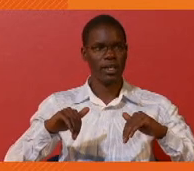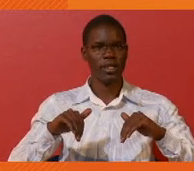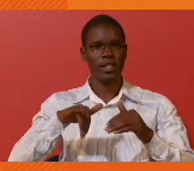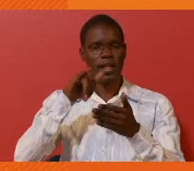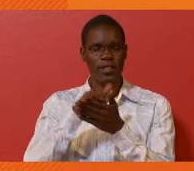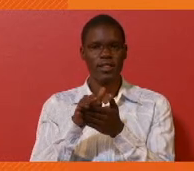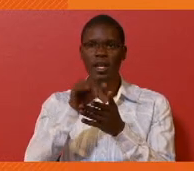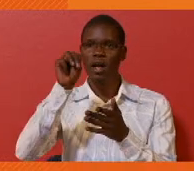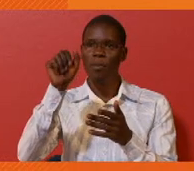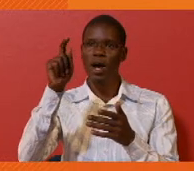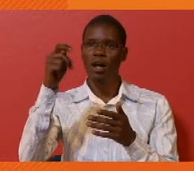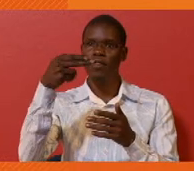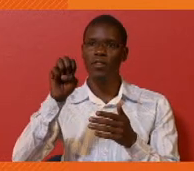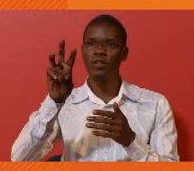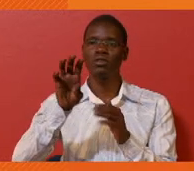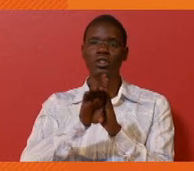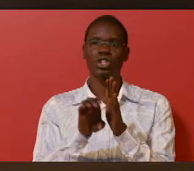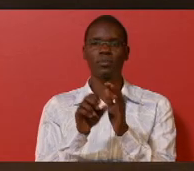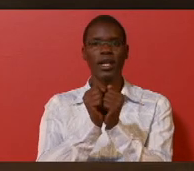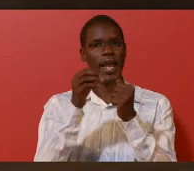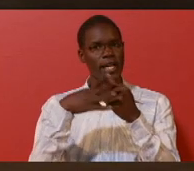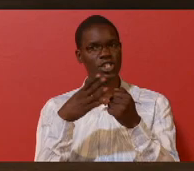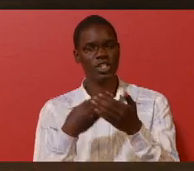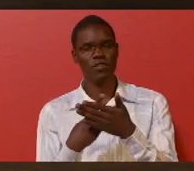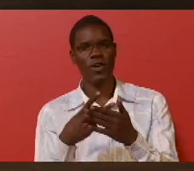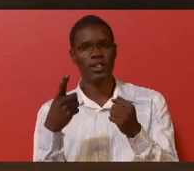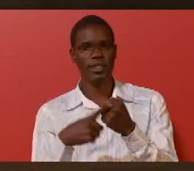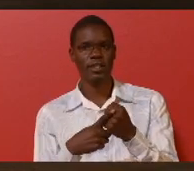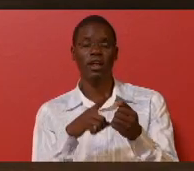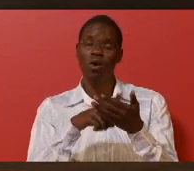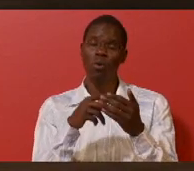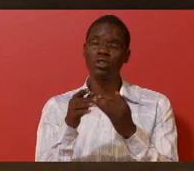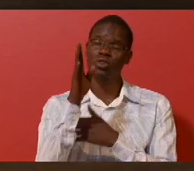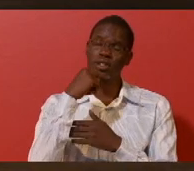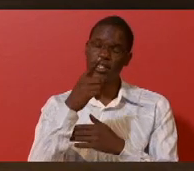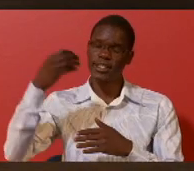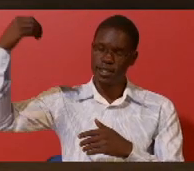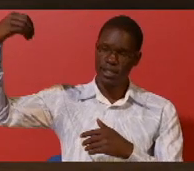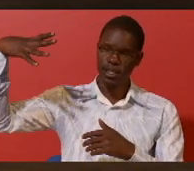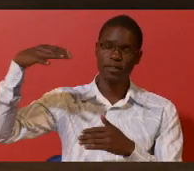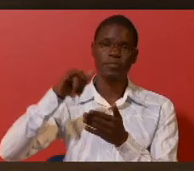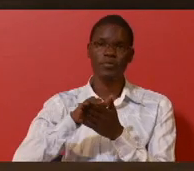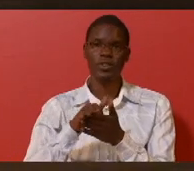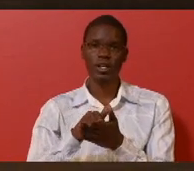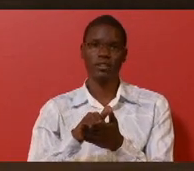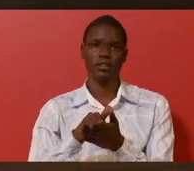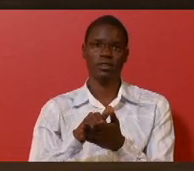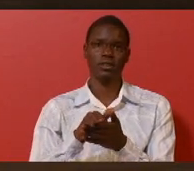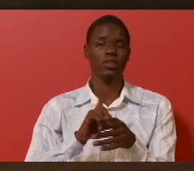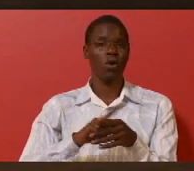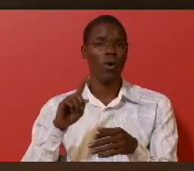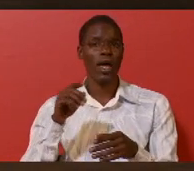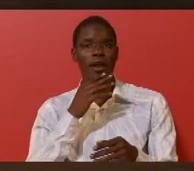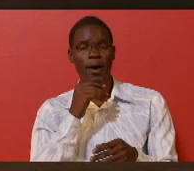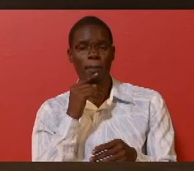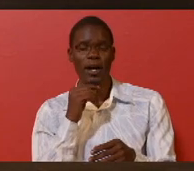from Matthew 19:6. So what God is saying, and it's very clear, is that when a man and